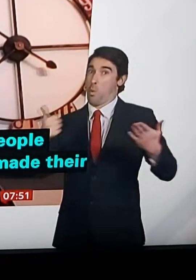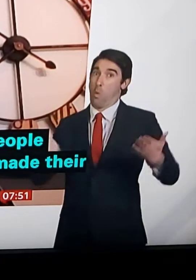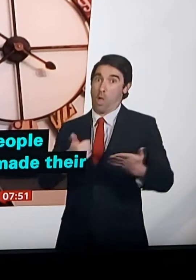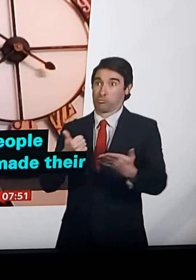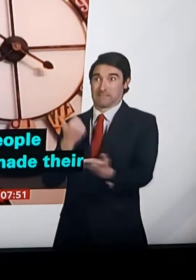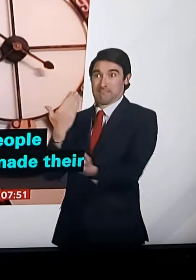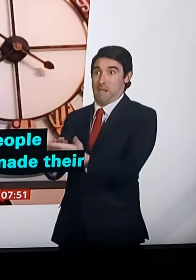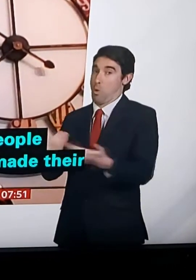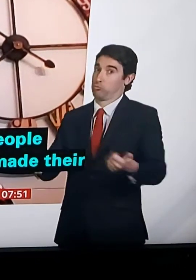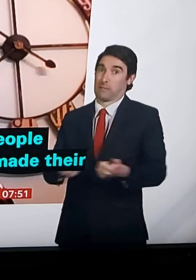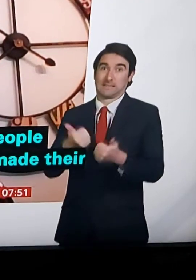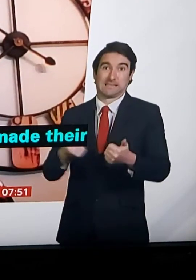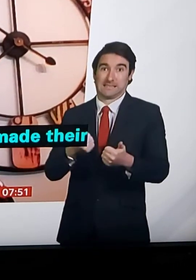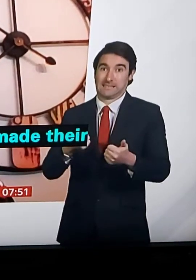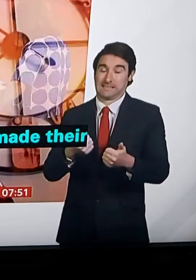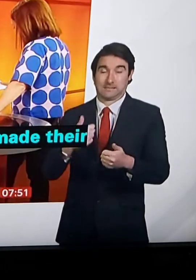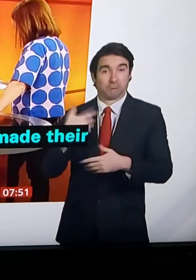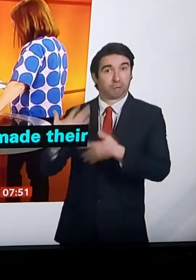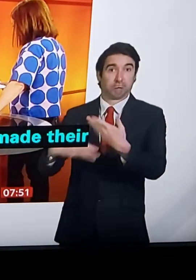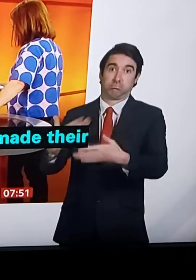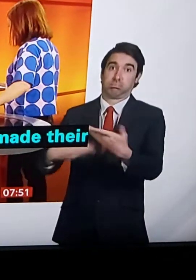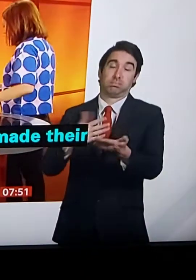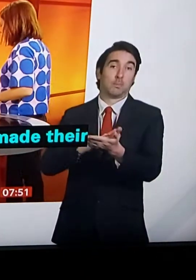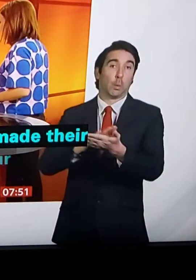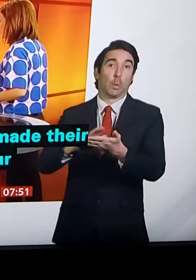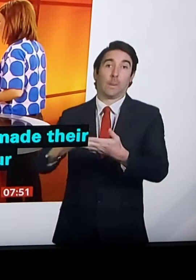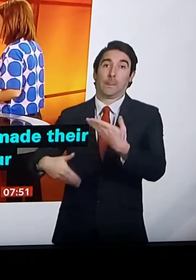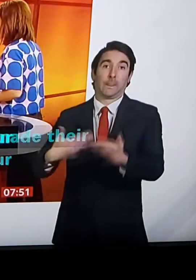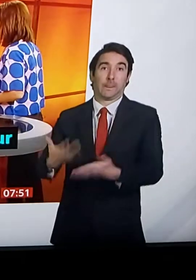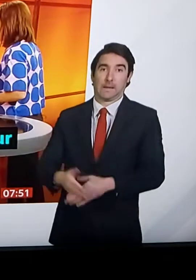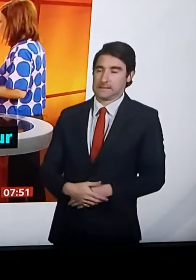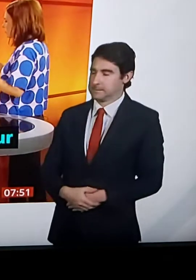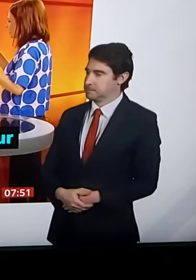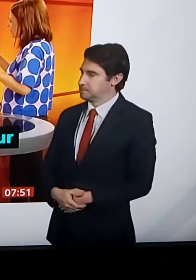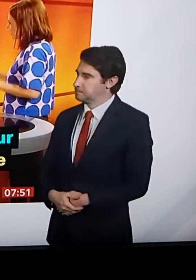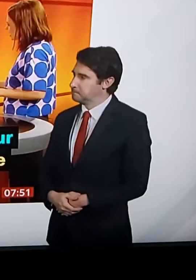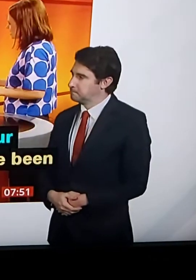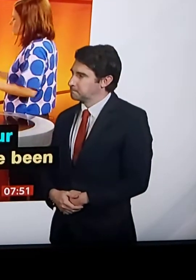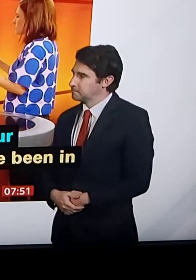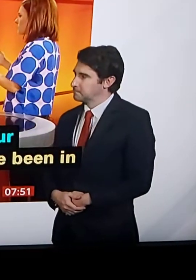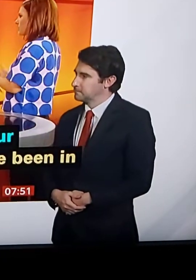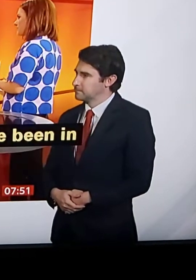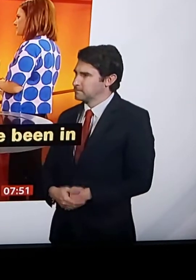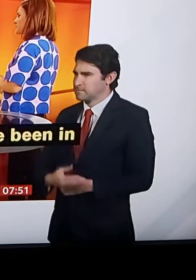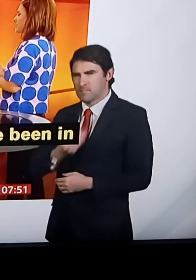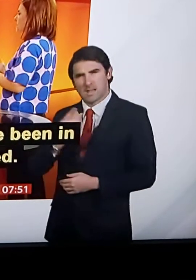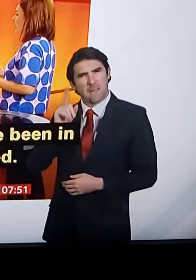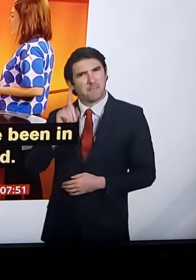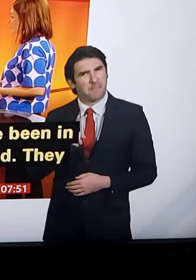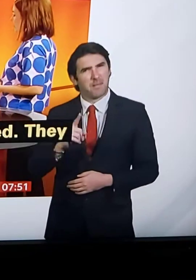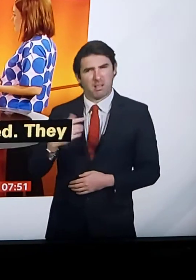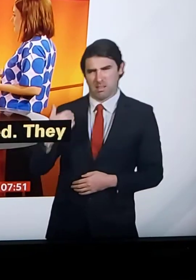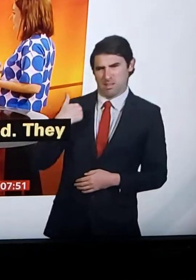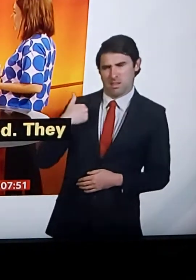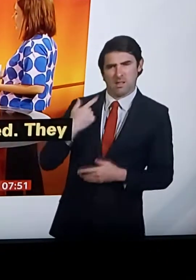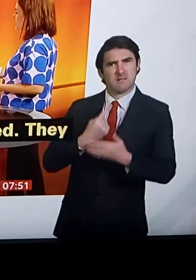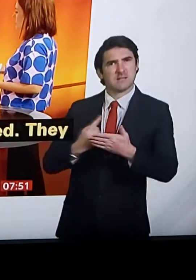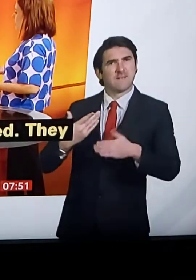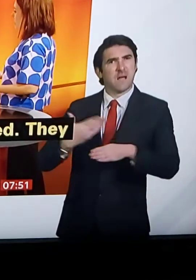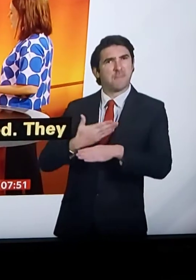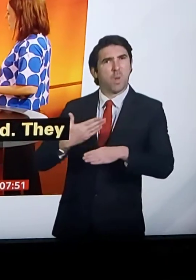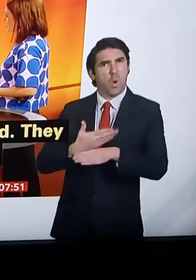digital services. Some people have been in touch with us who are self-employed. They have to be invited to apply for this scheme. That hasn't happened